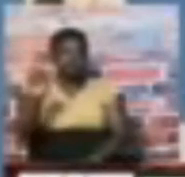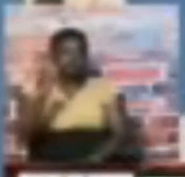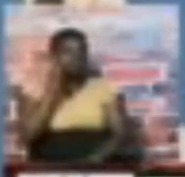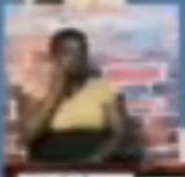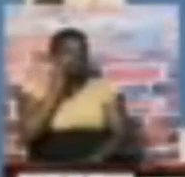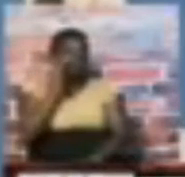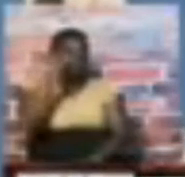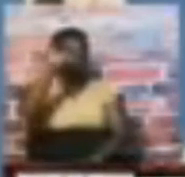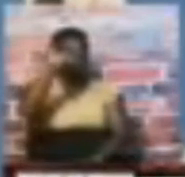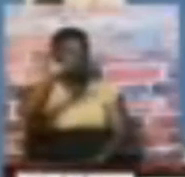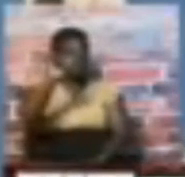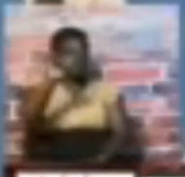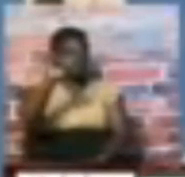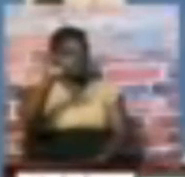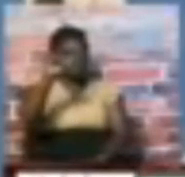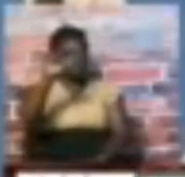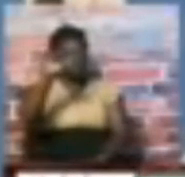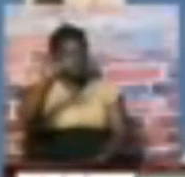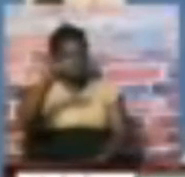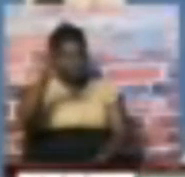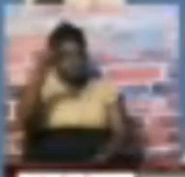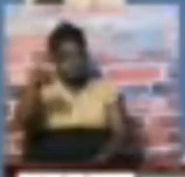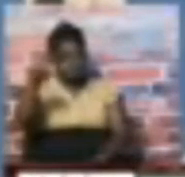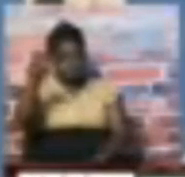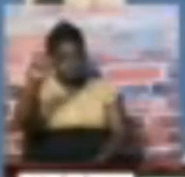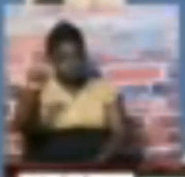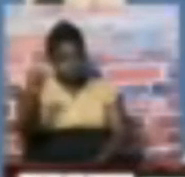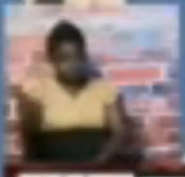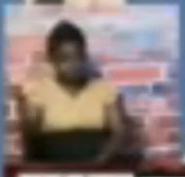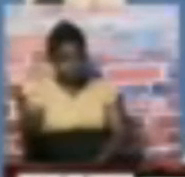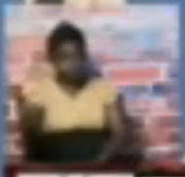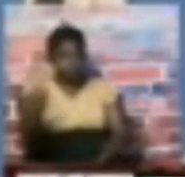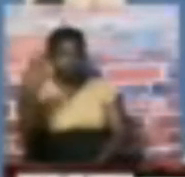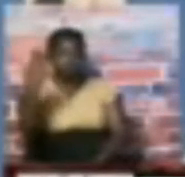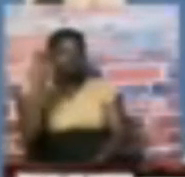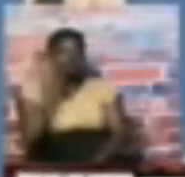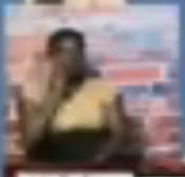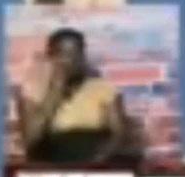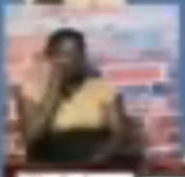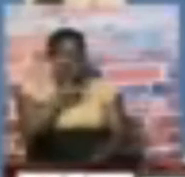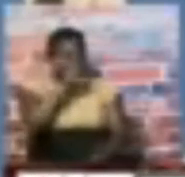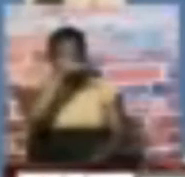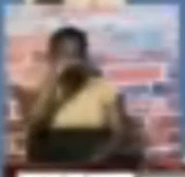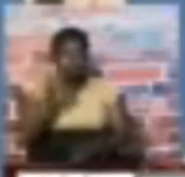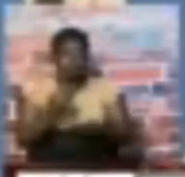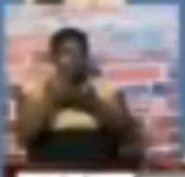Nyanza Patch Group, 5 million shillings. Action Africa Health, 5 million shillings.